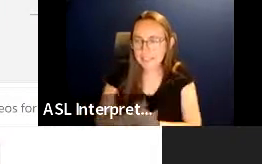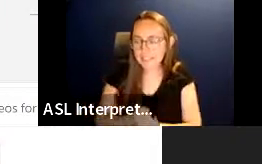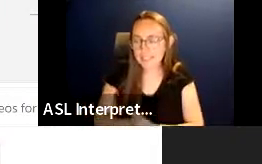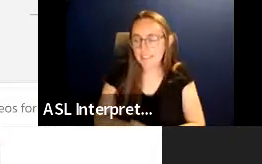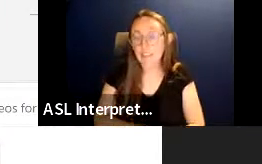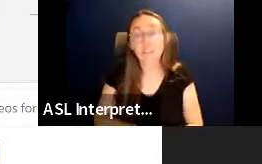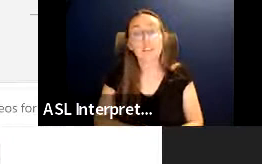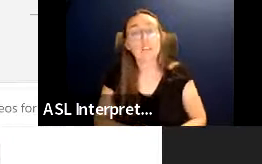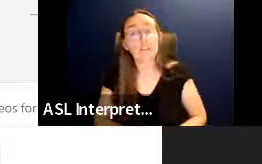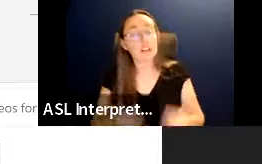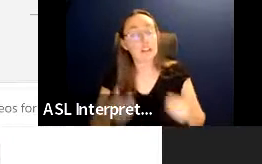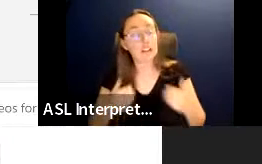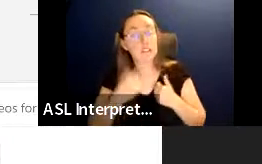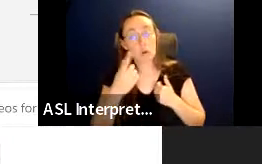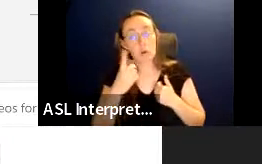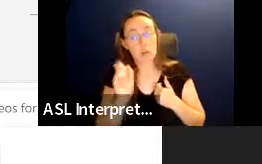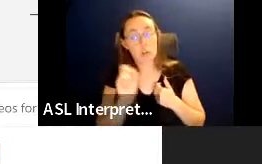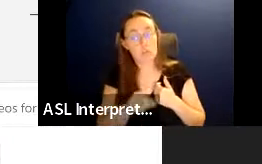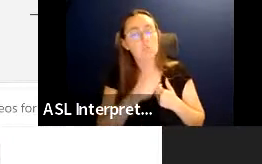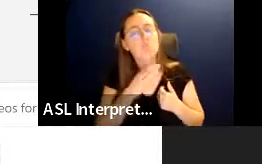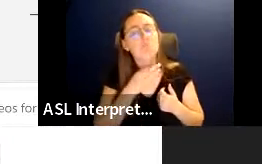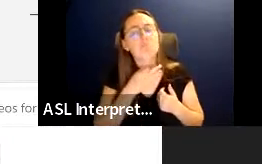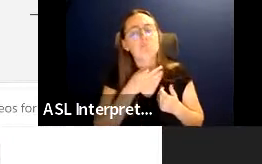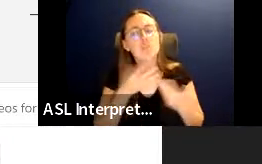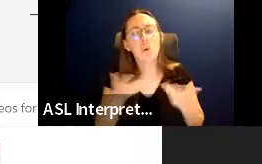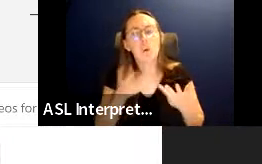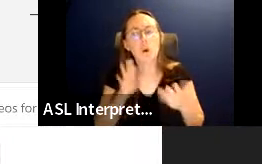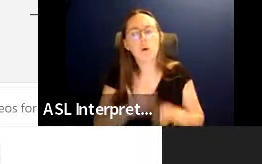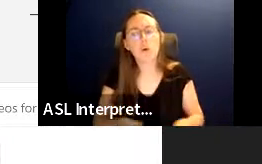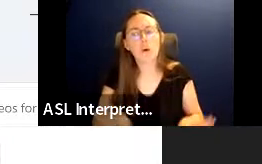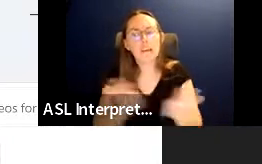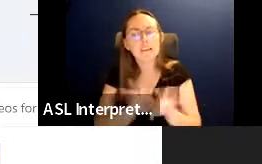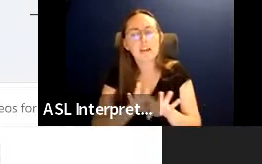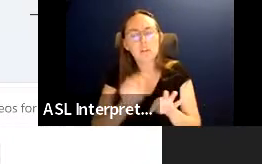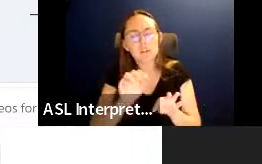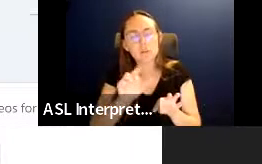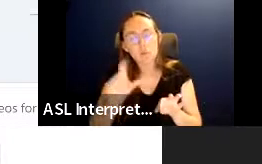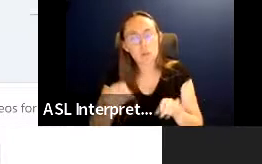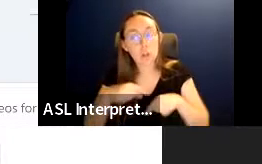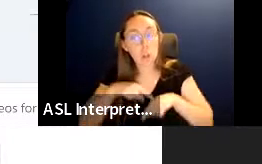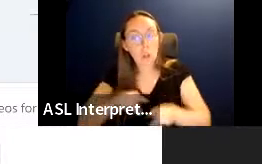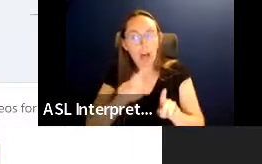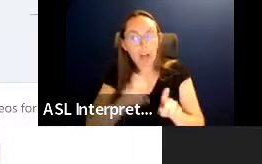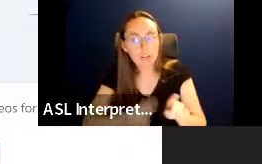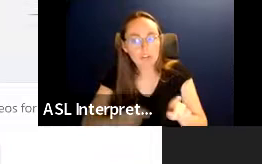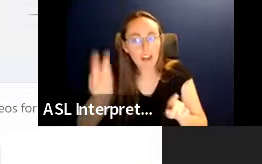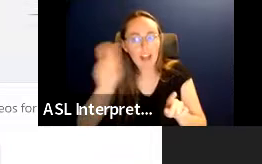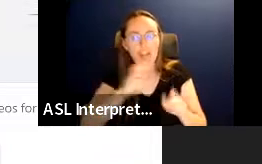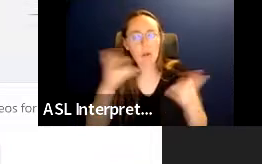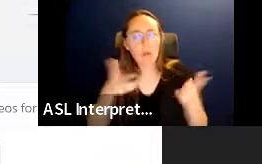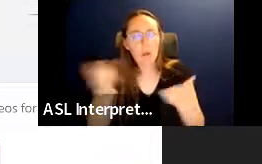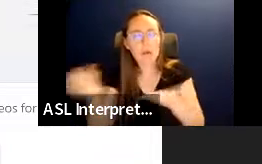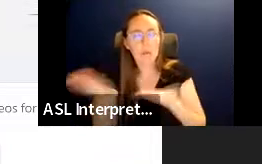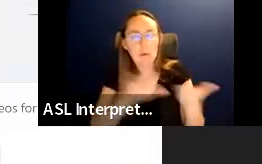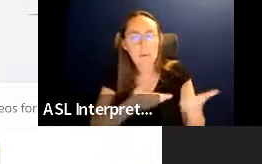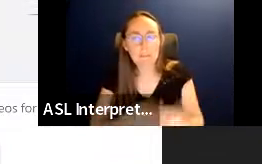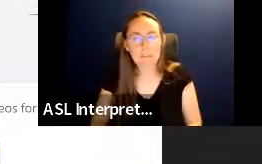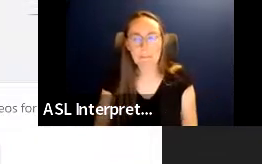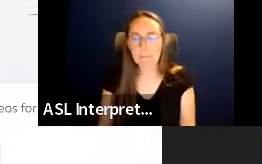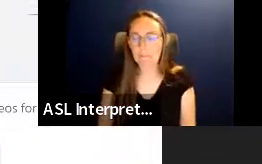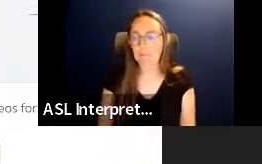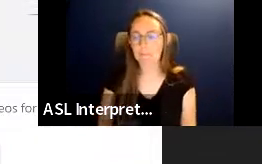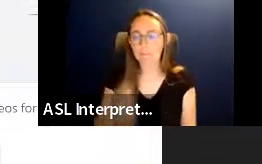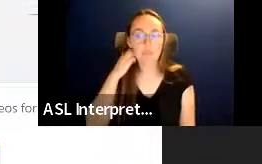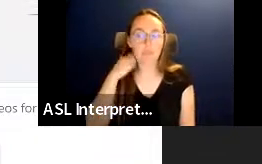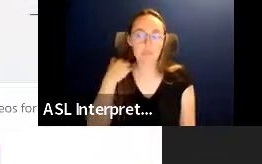We have a question here wondering, what are your essential tools when you're traveling? What's with you when you're traveling? So